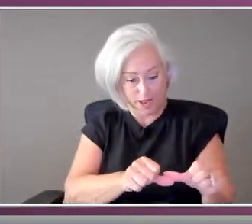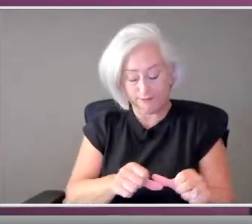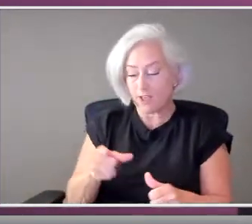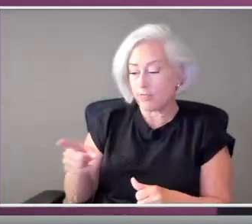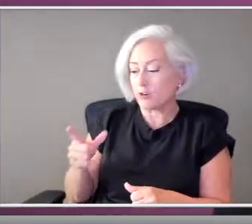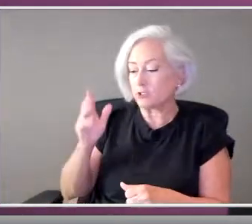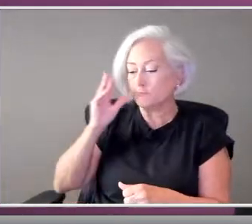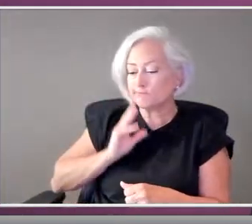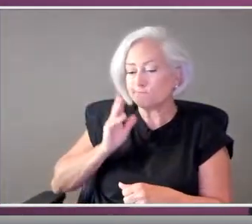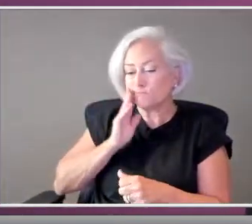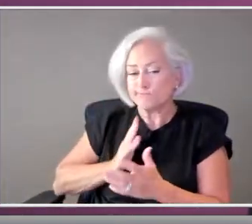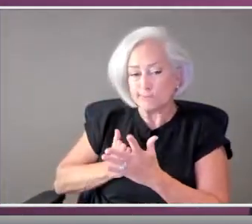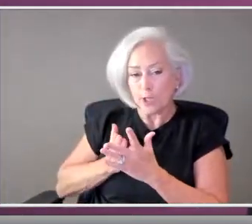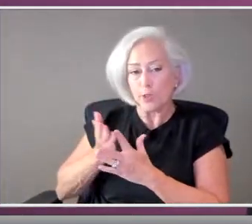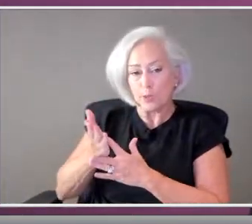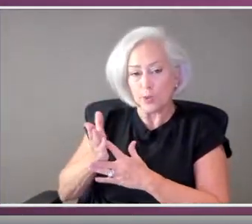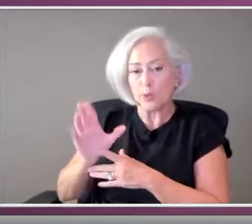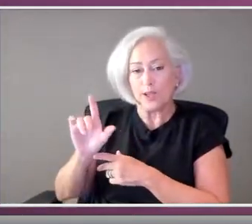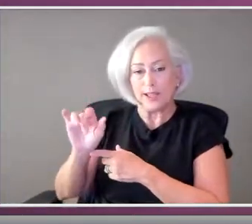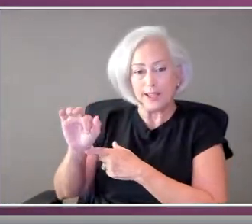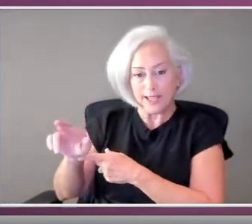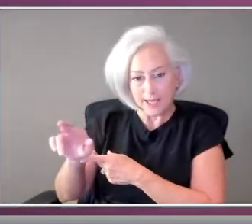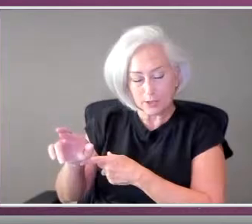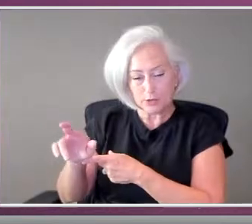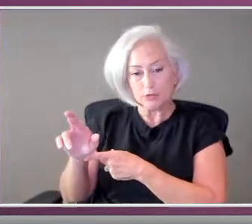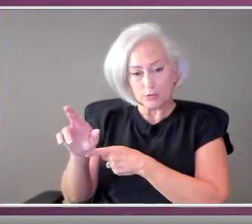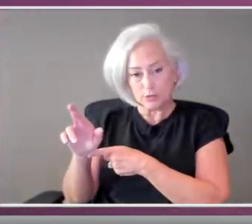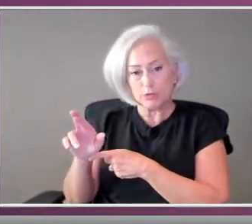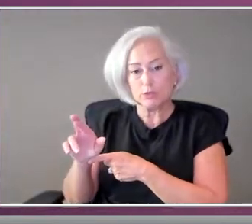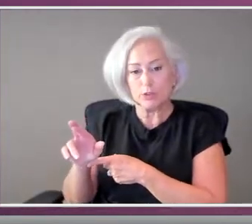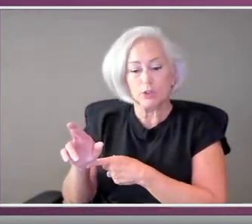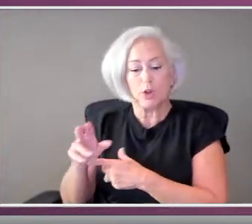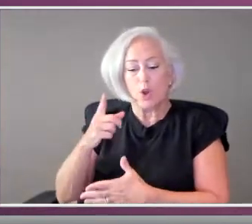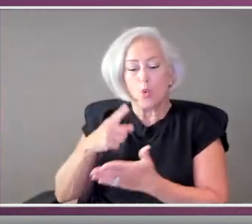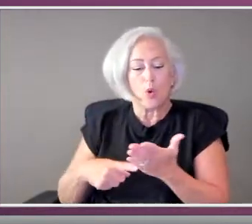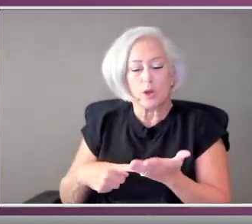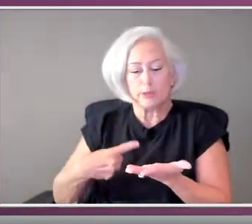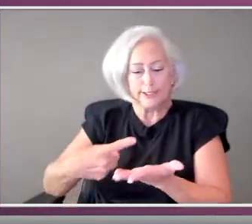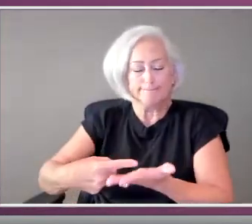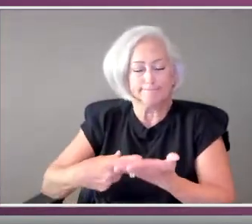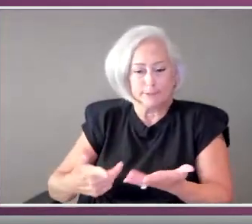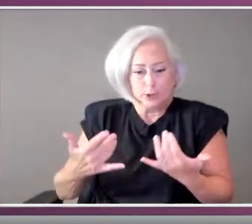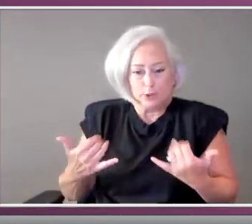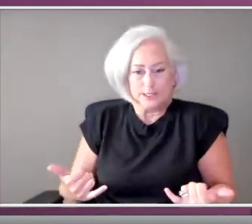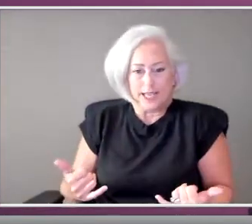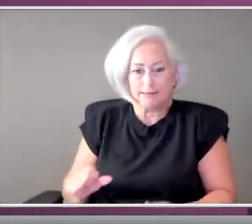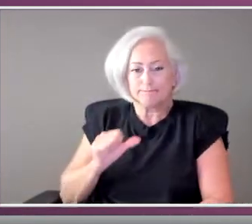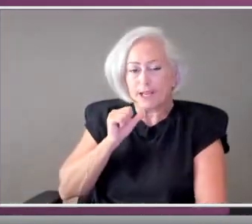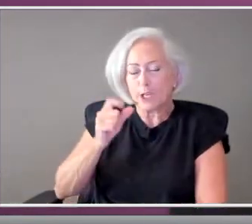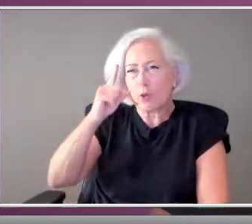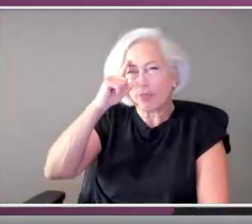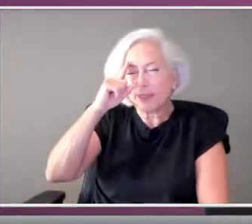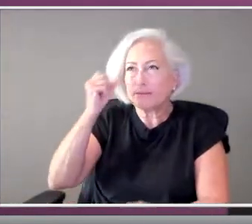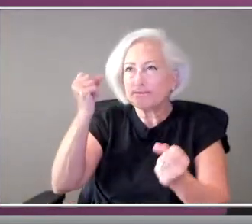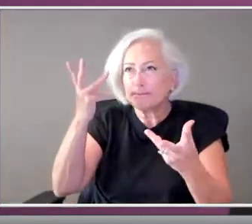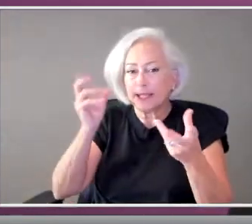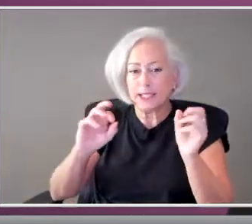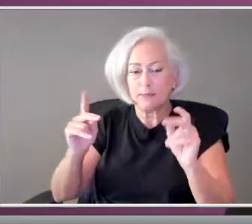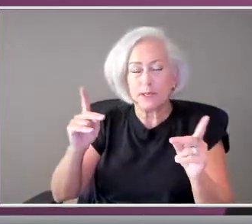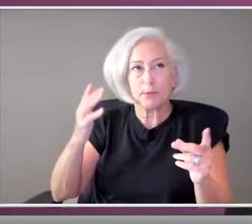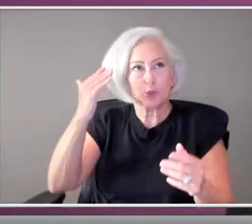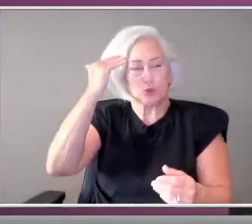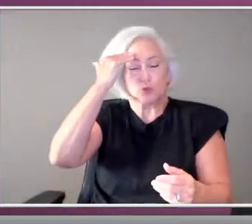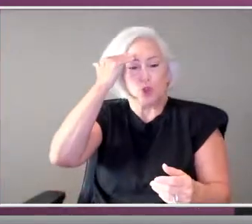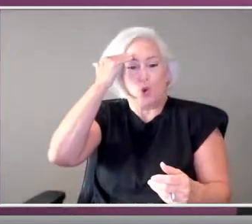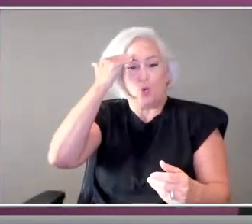talking about, here today. Because I don't feel that a lot of people are aware of that. At this time, there